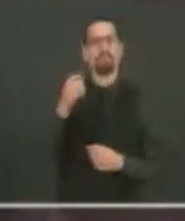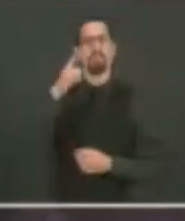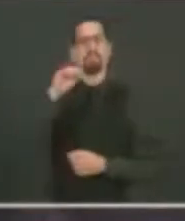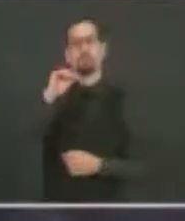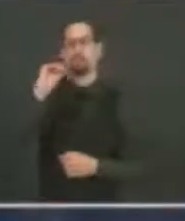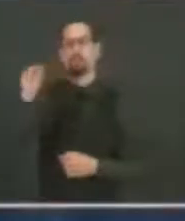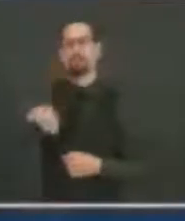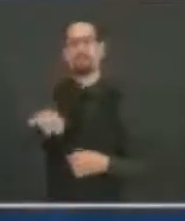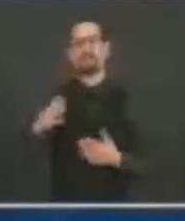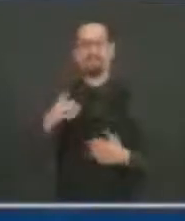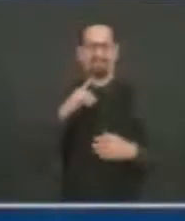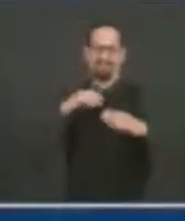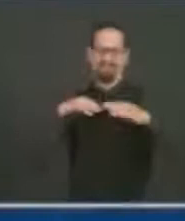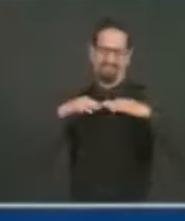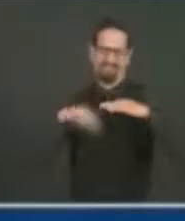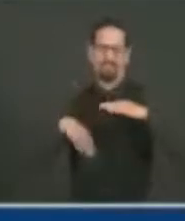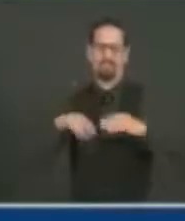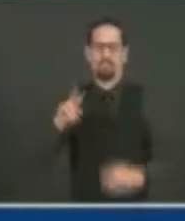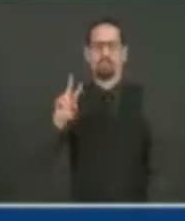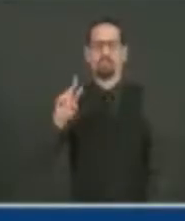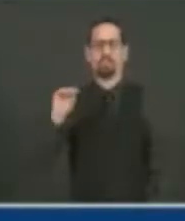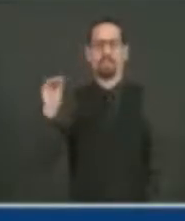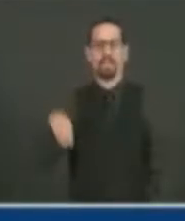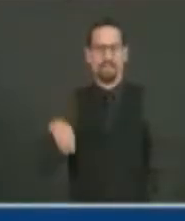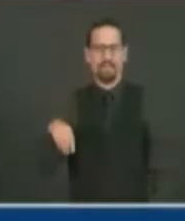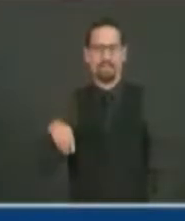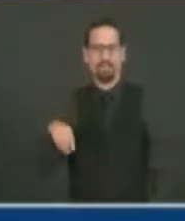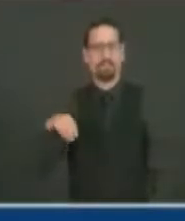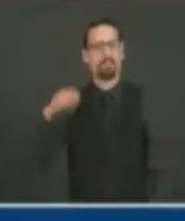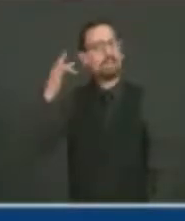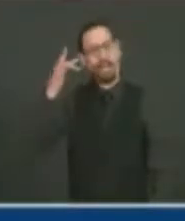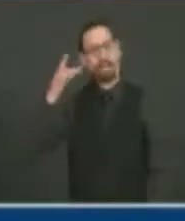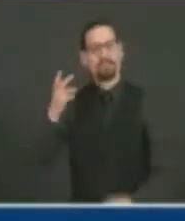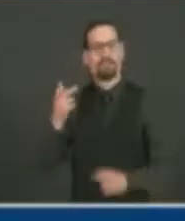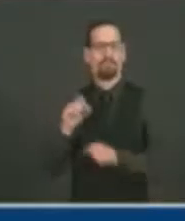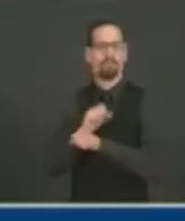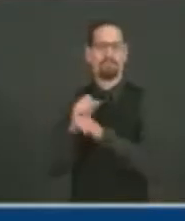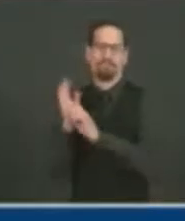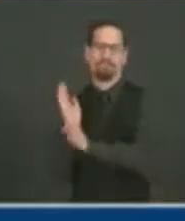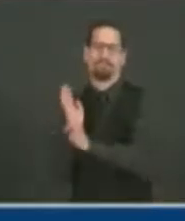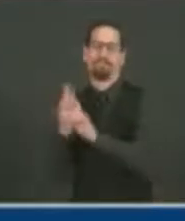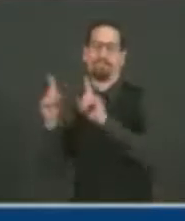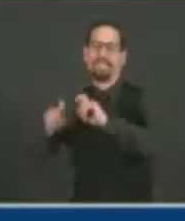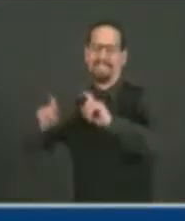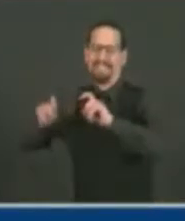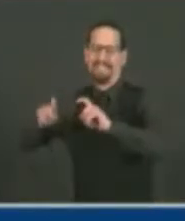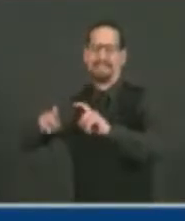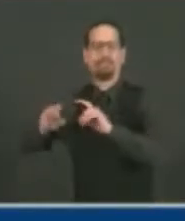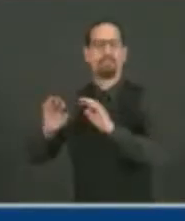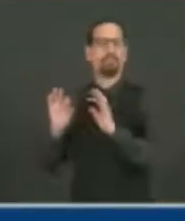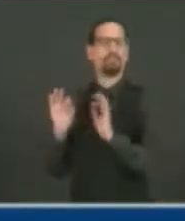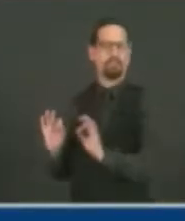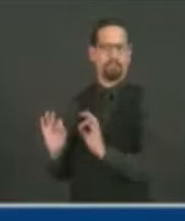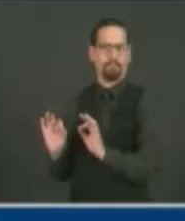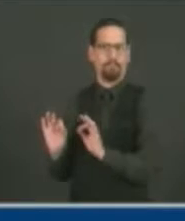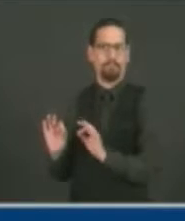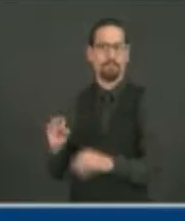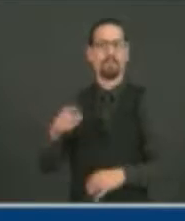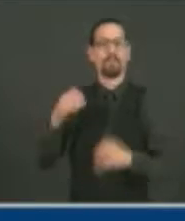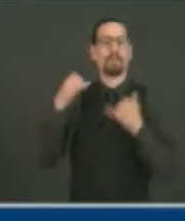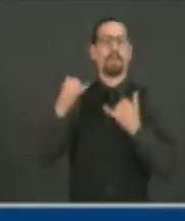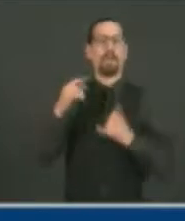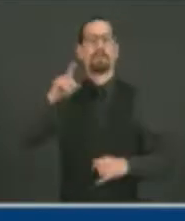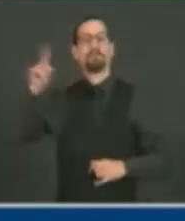given the high number of tests we are continuing to do. There are 86 people currently hospitalized